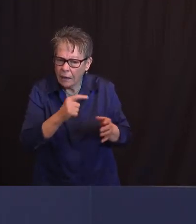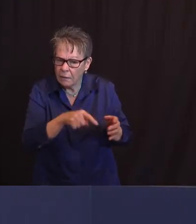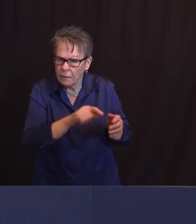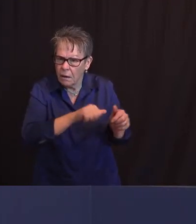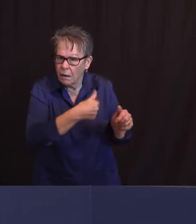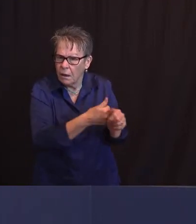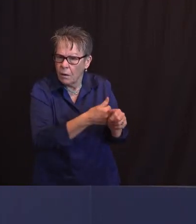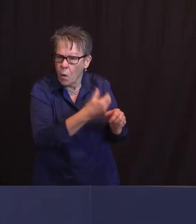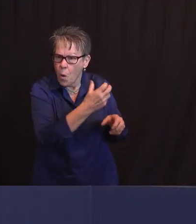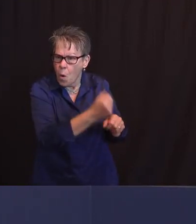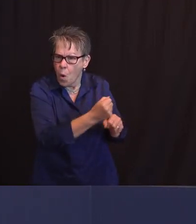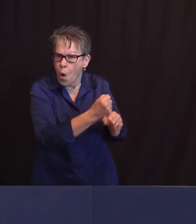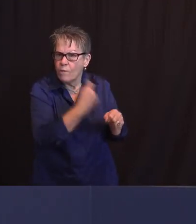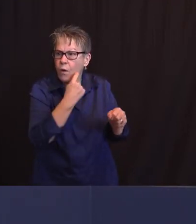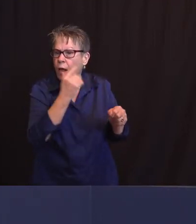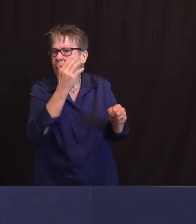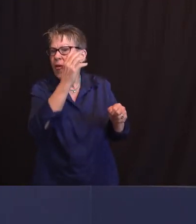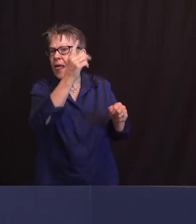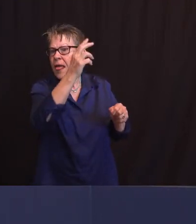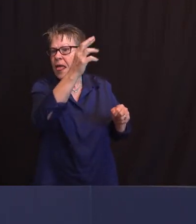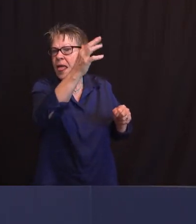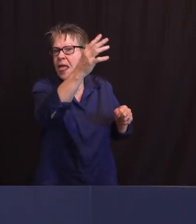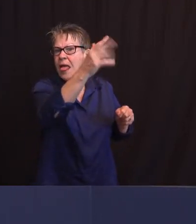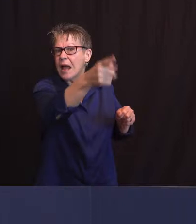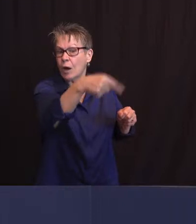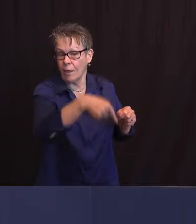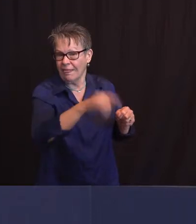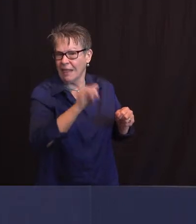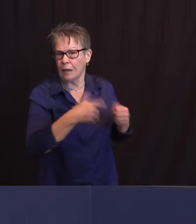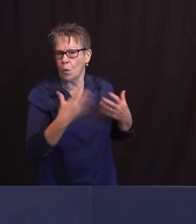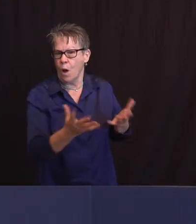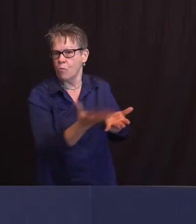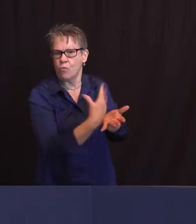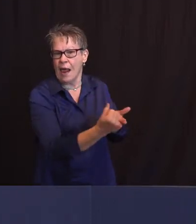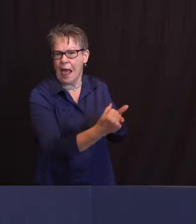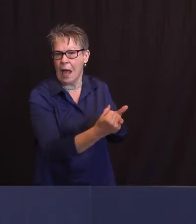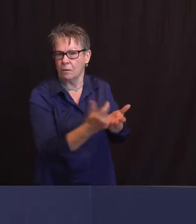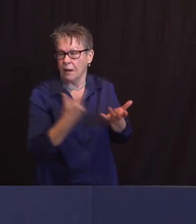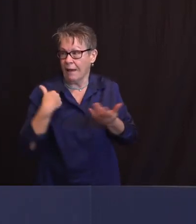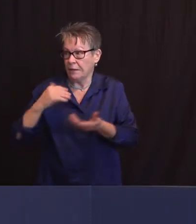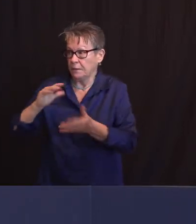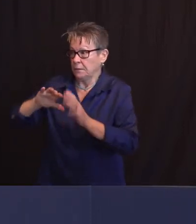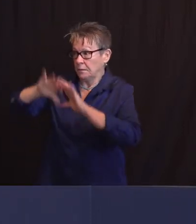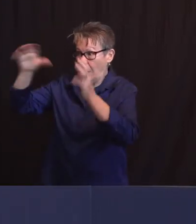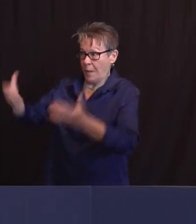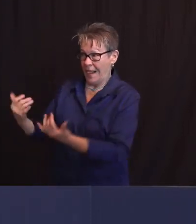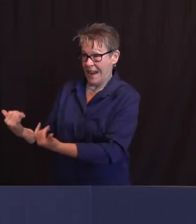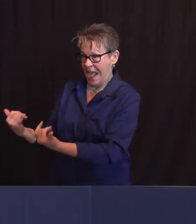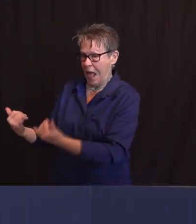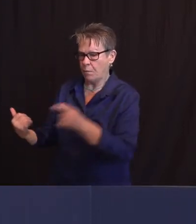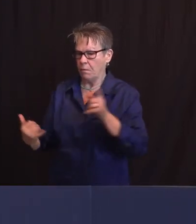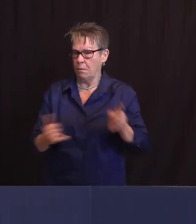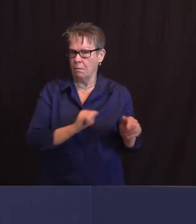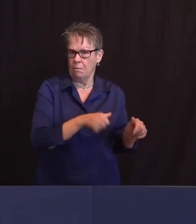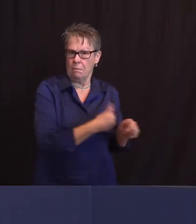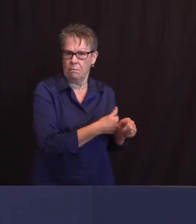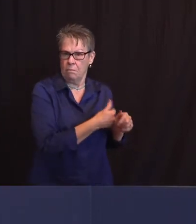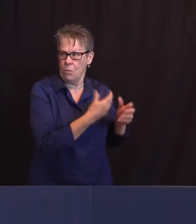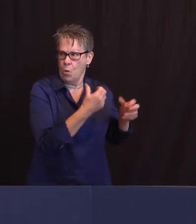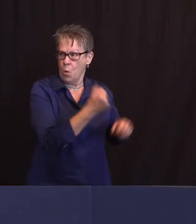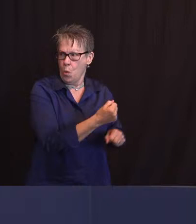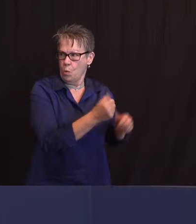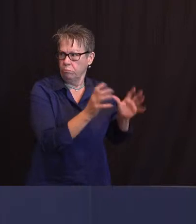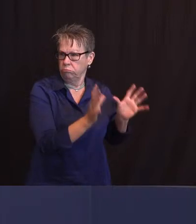if we need it. The collaborators are ready to manage, as they did so effectively during the